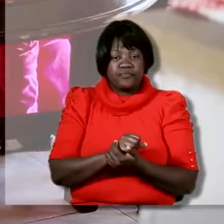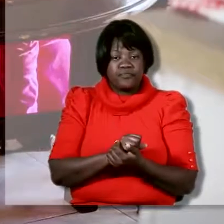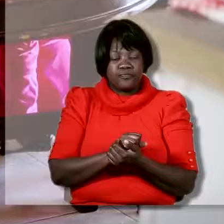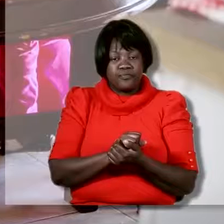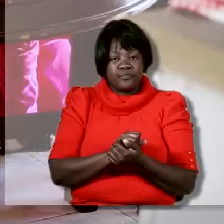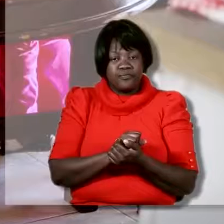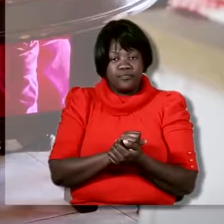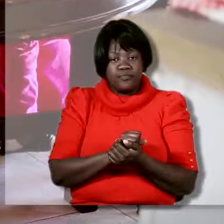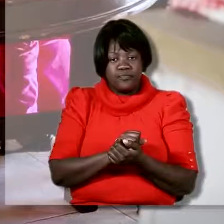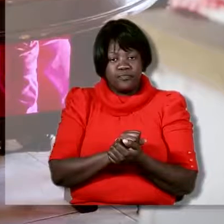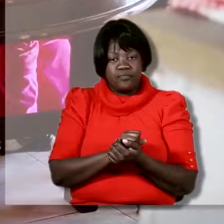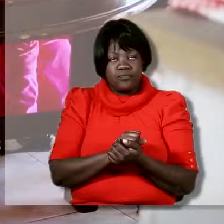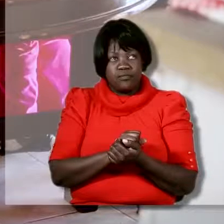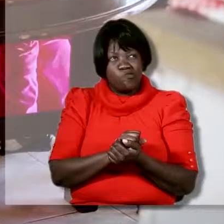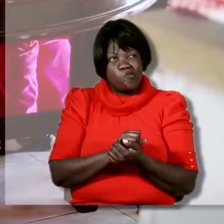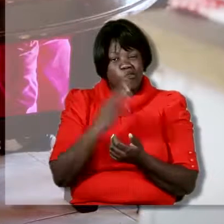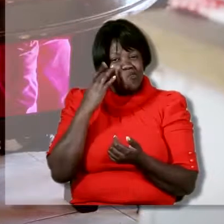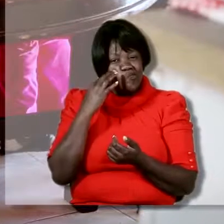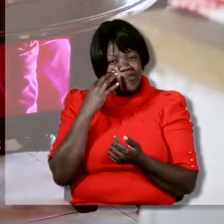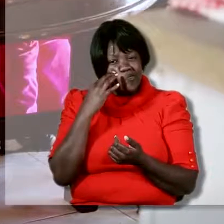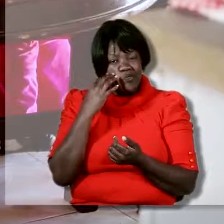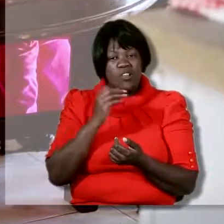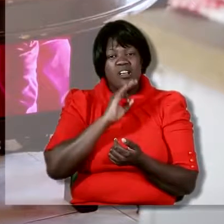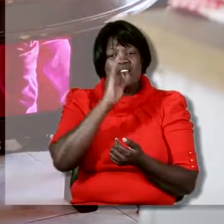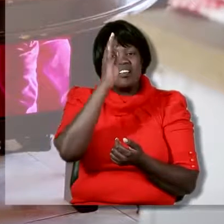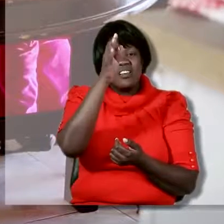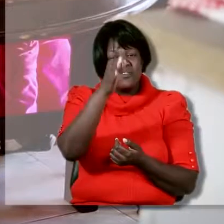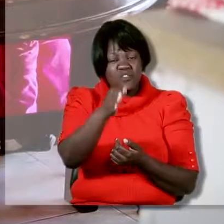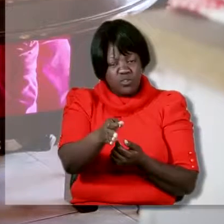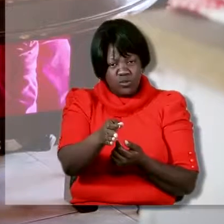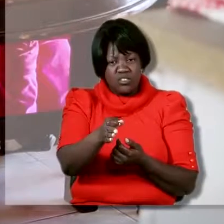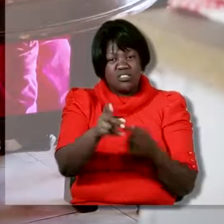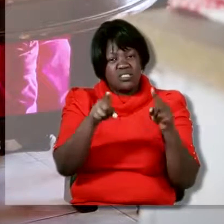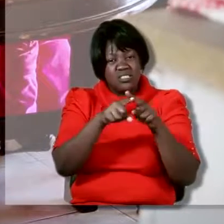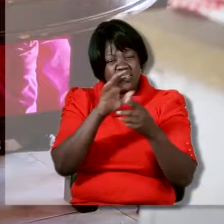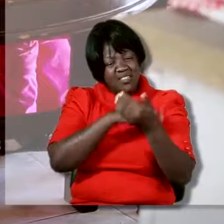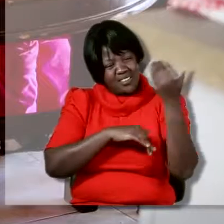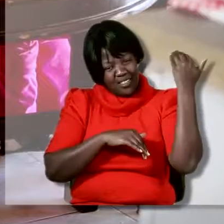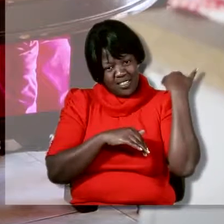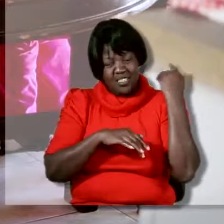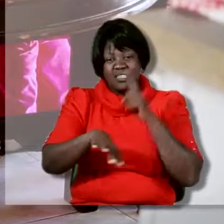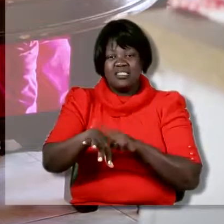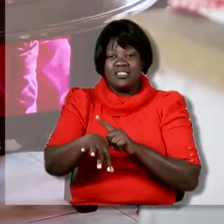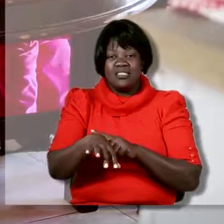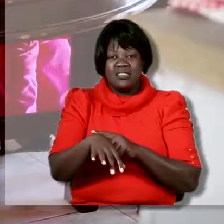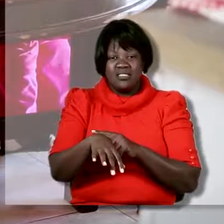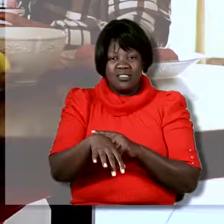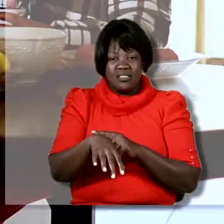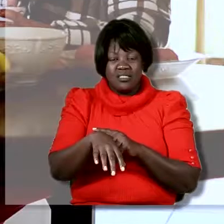call it the future in the past. And with this tense, we use would or